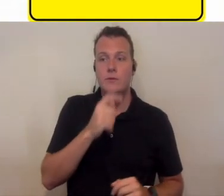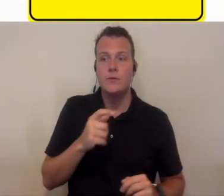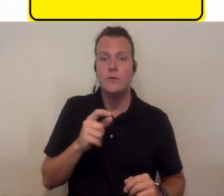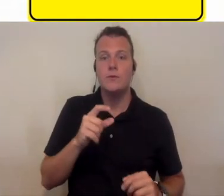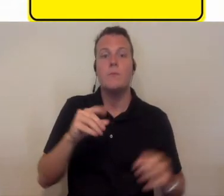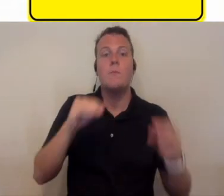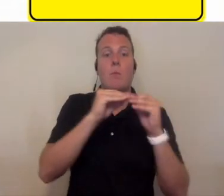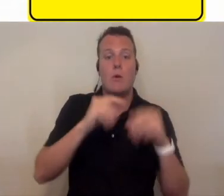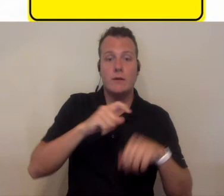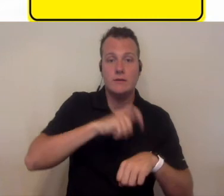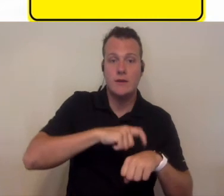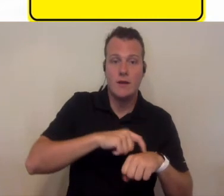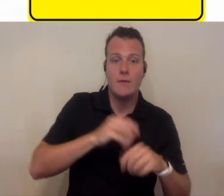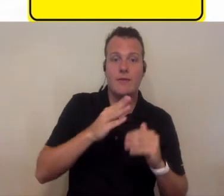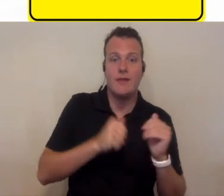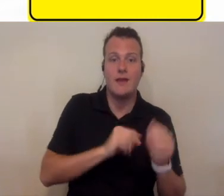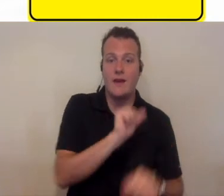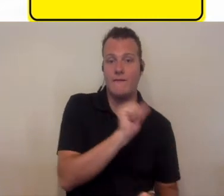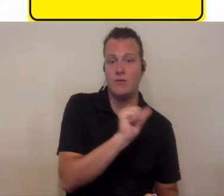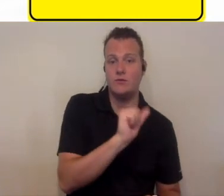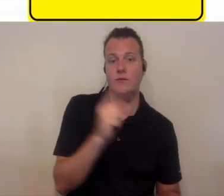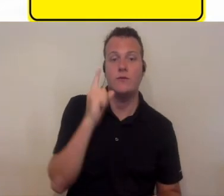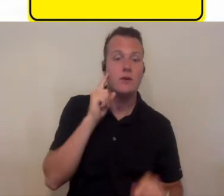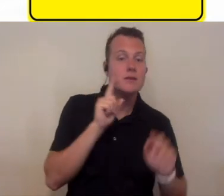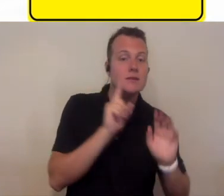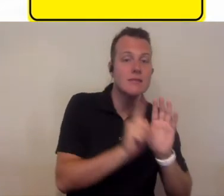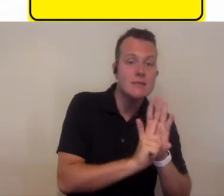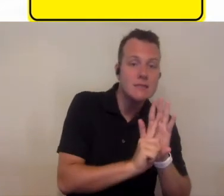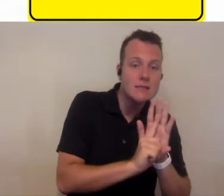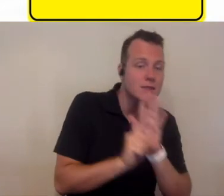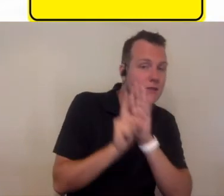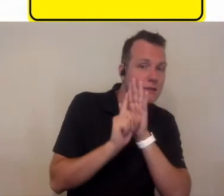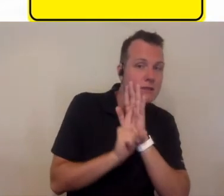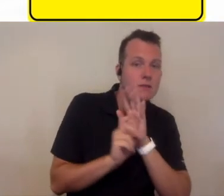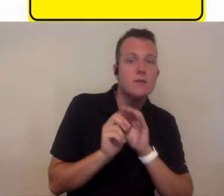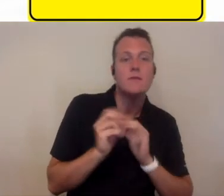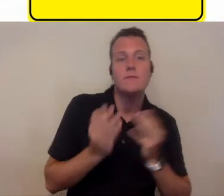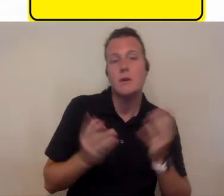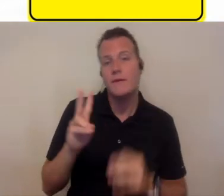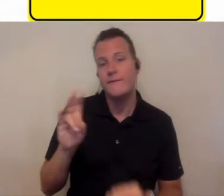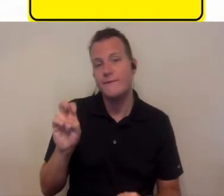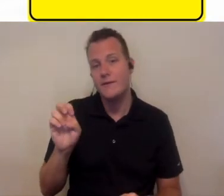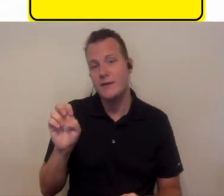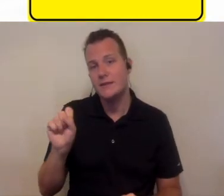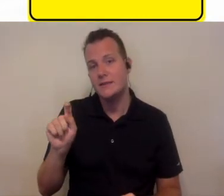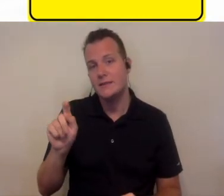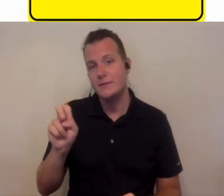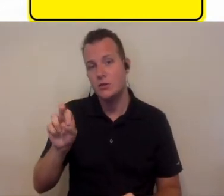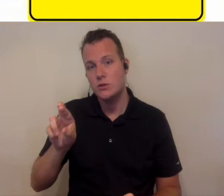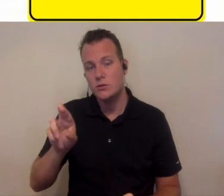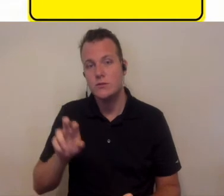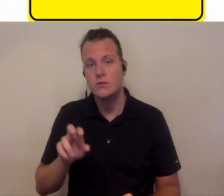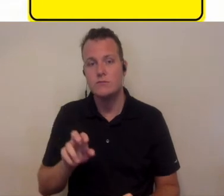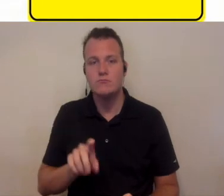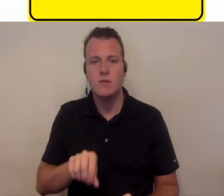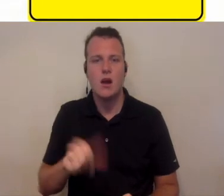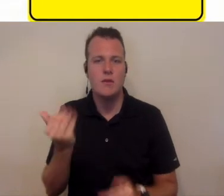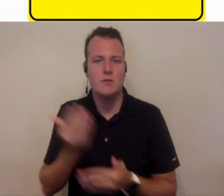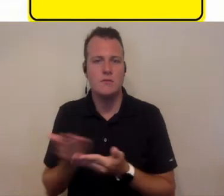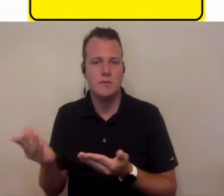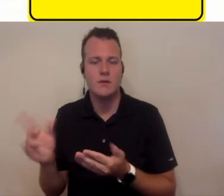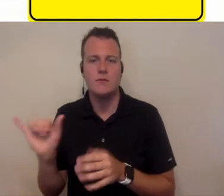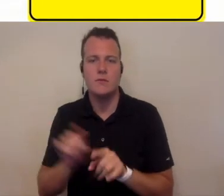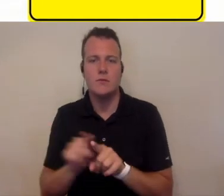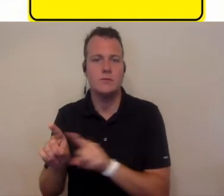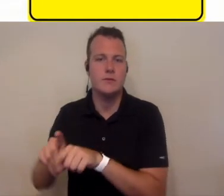would only be for patients who take more time than what's the average, and that would be for tinnitus patients,